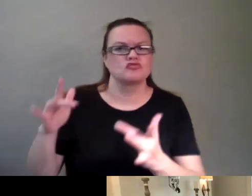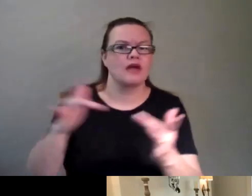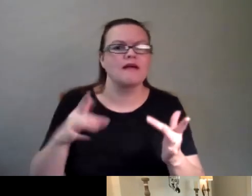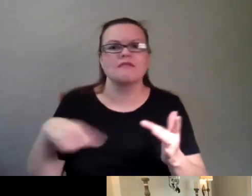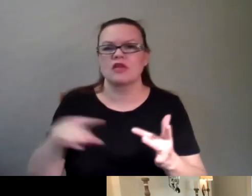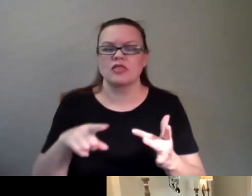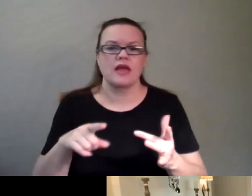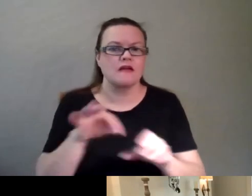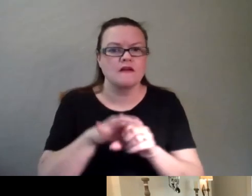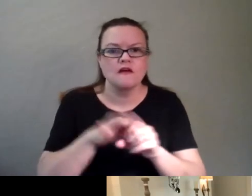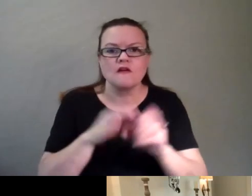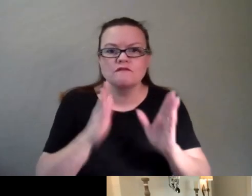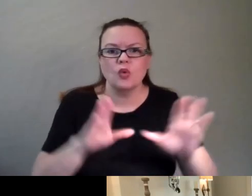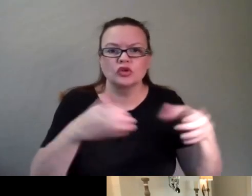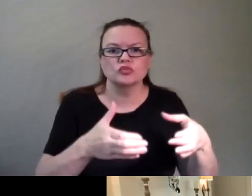getting input from the voters.